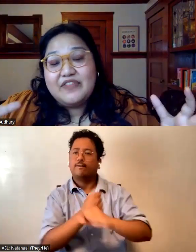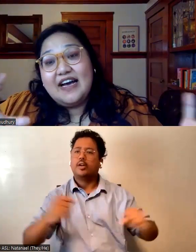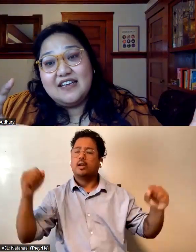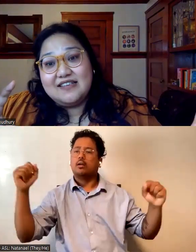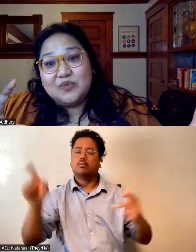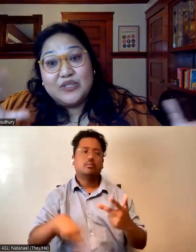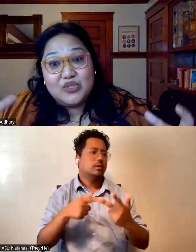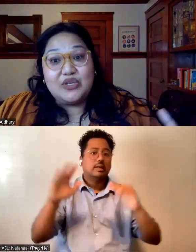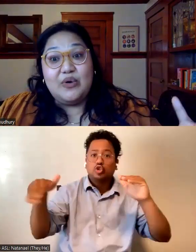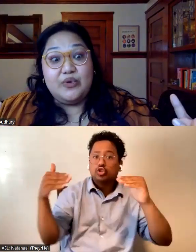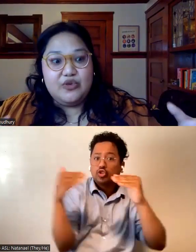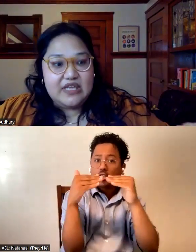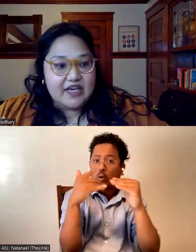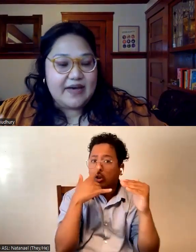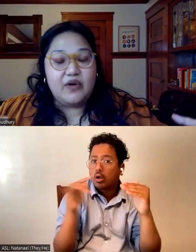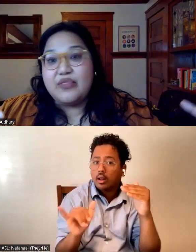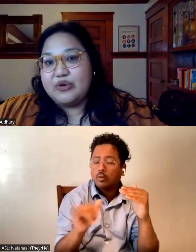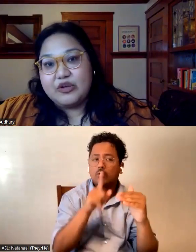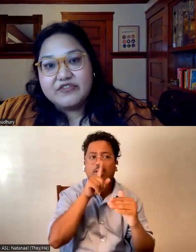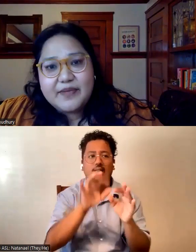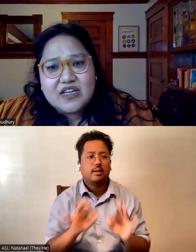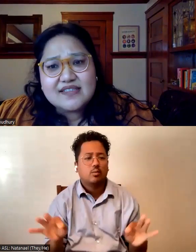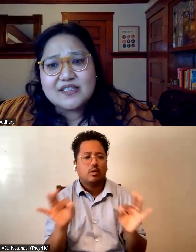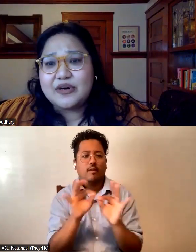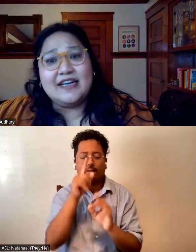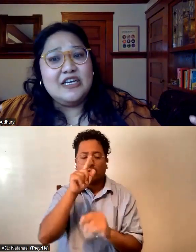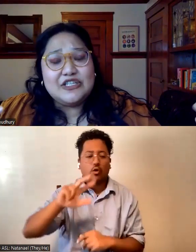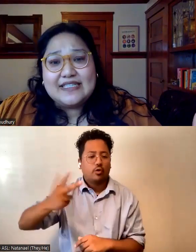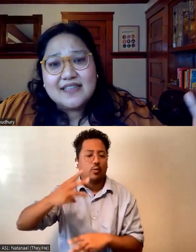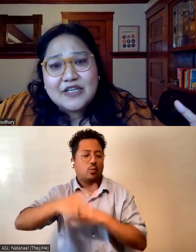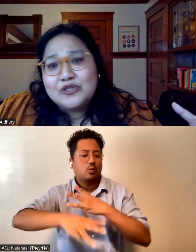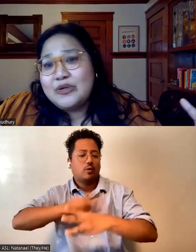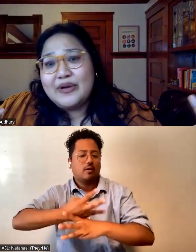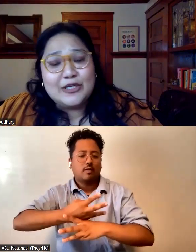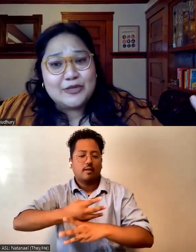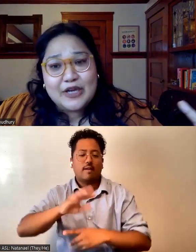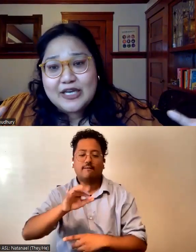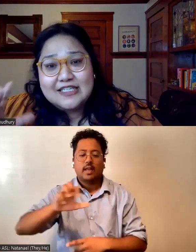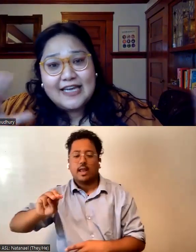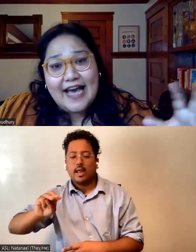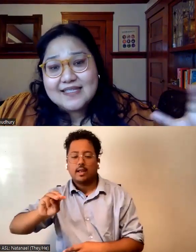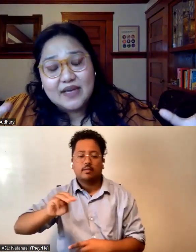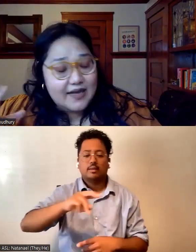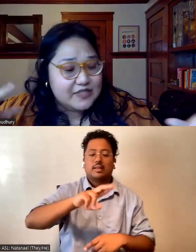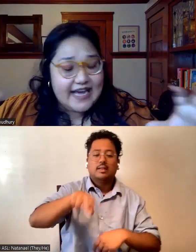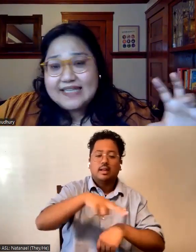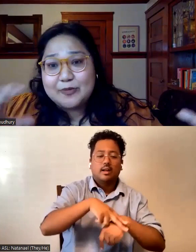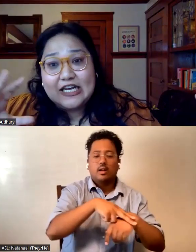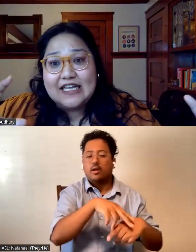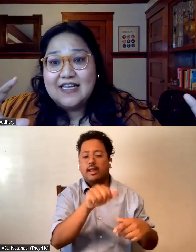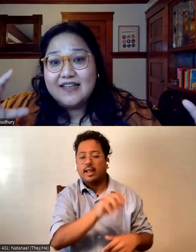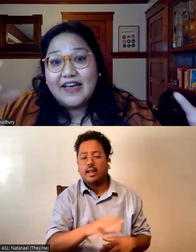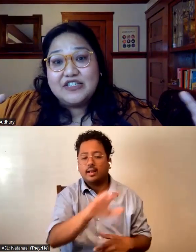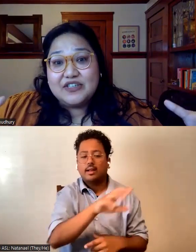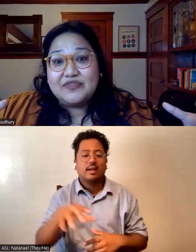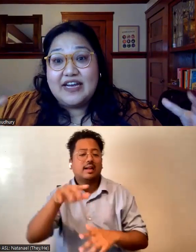part of that is what's so unique about a third world feminist or transnational or Asian American